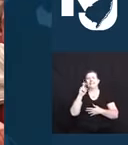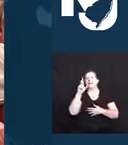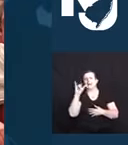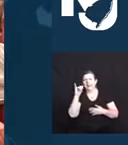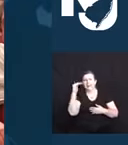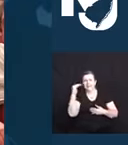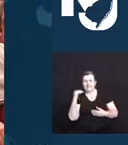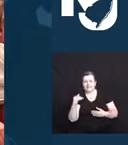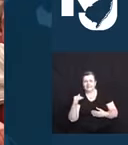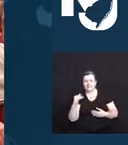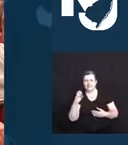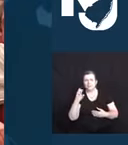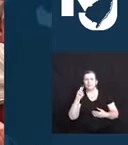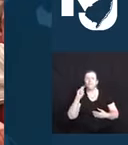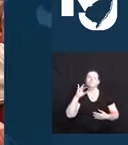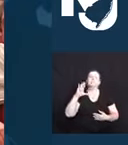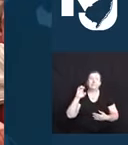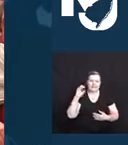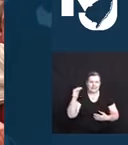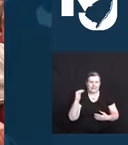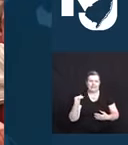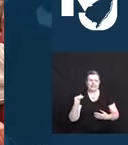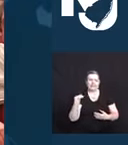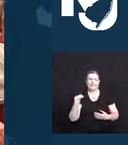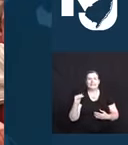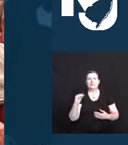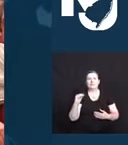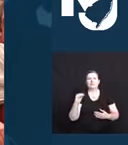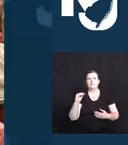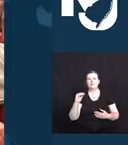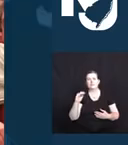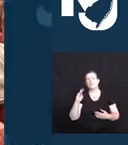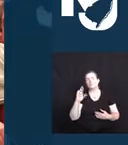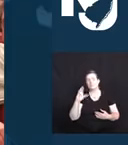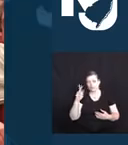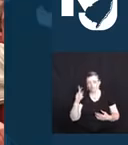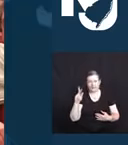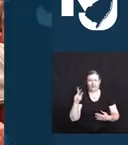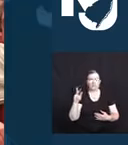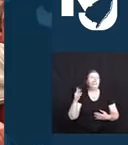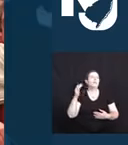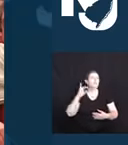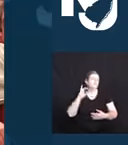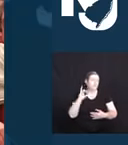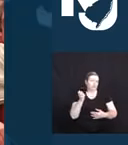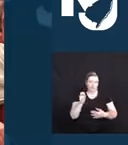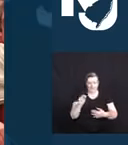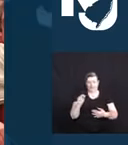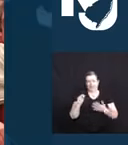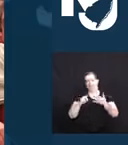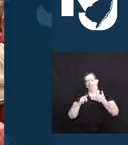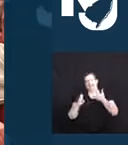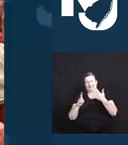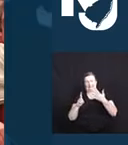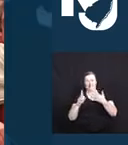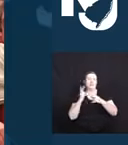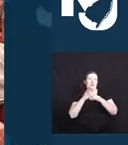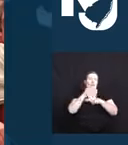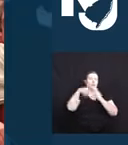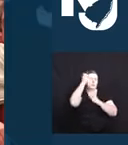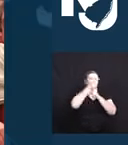Bobby, Jean here, and Ted. What an extraordinary family, an extraordinary generation that has passed from